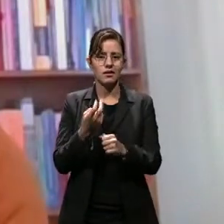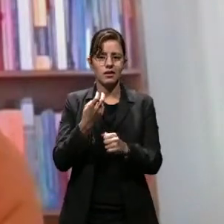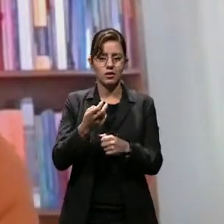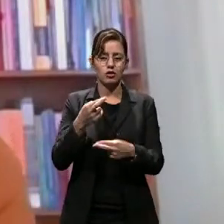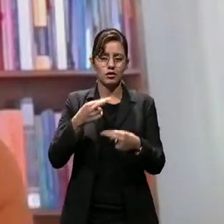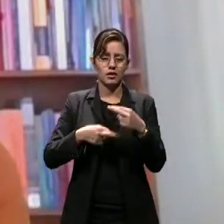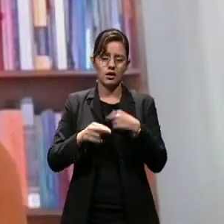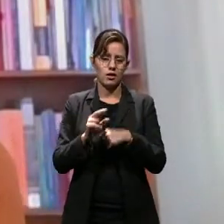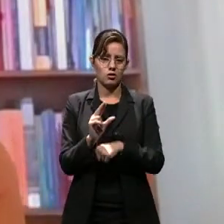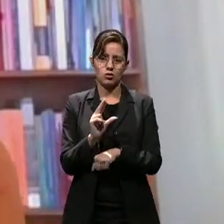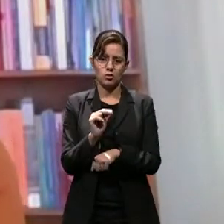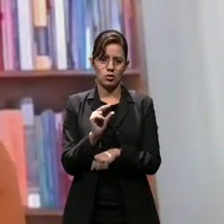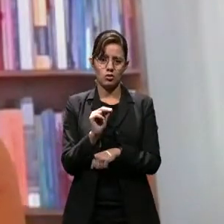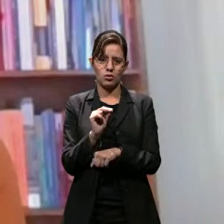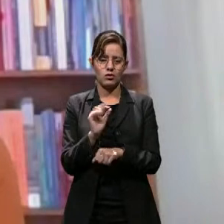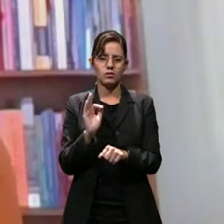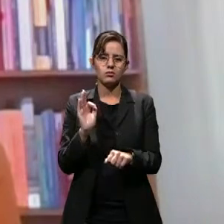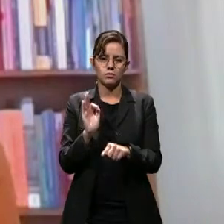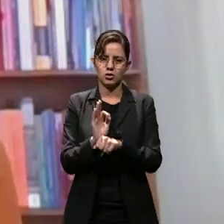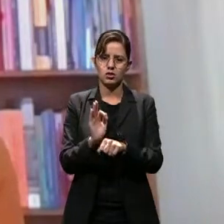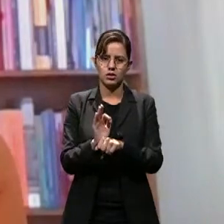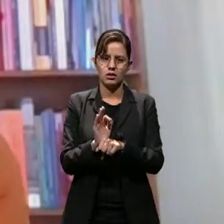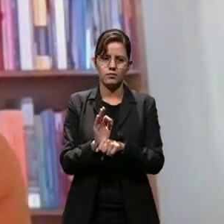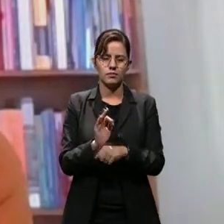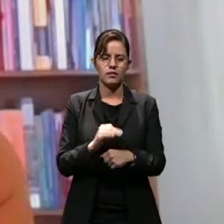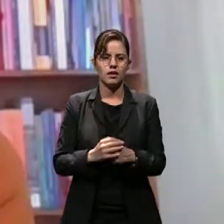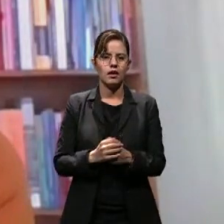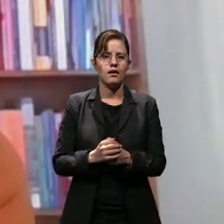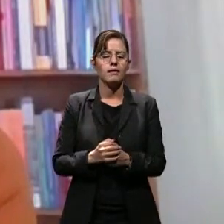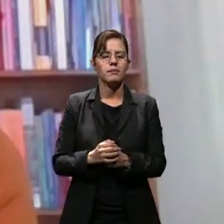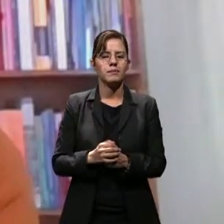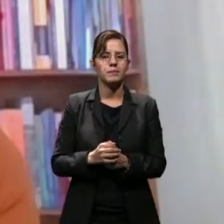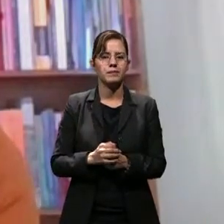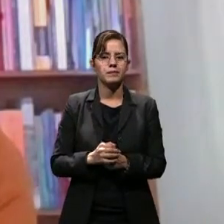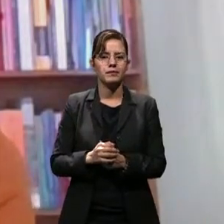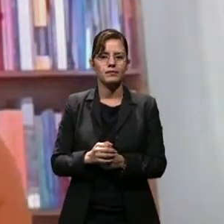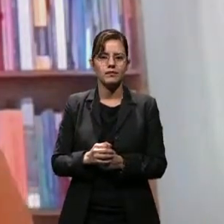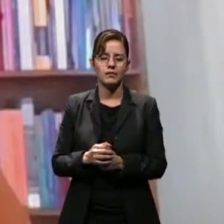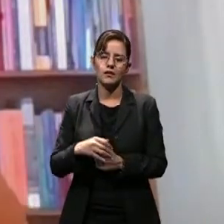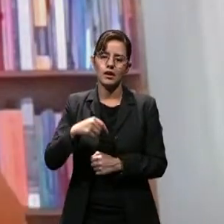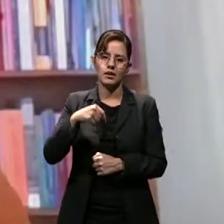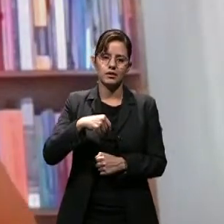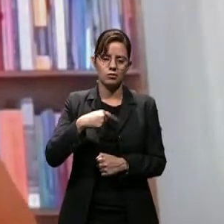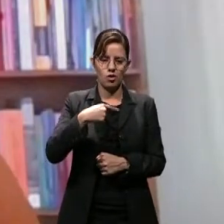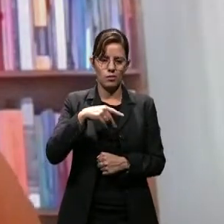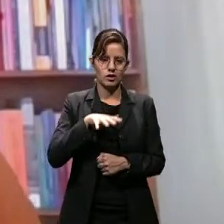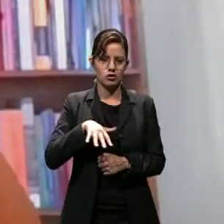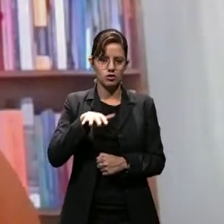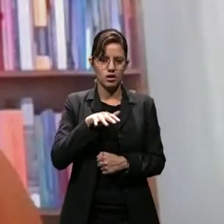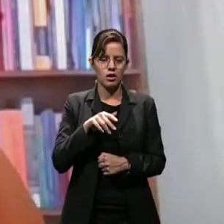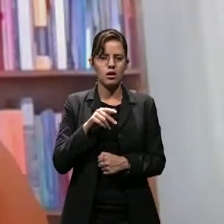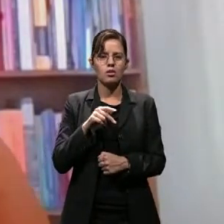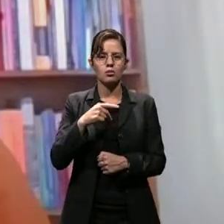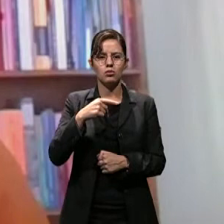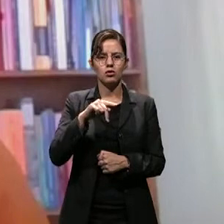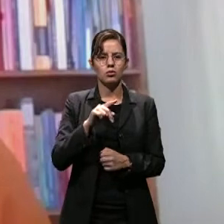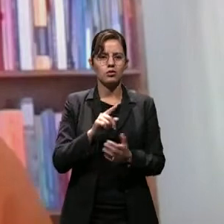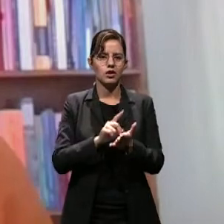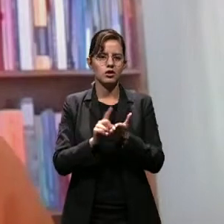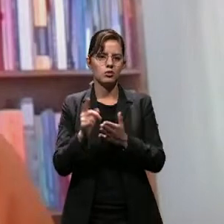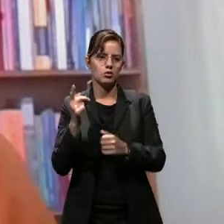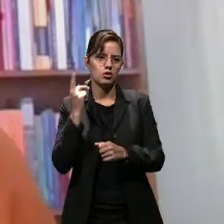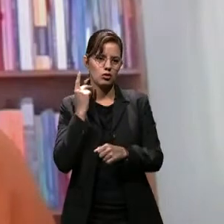fighting for these rights to avoid backsliding in the region in terms of guaranteeing